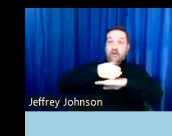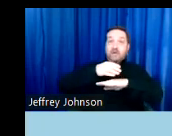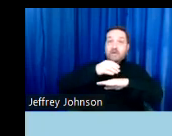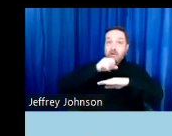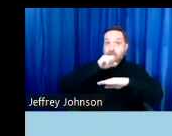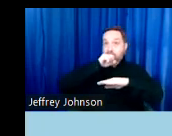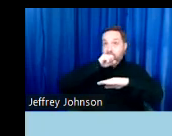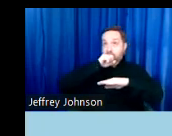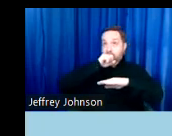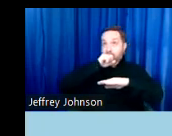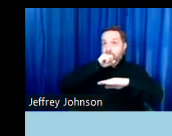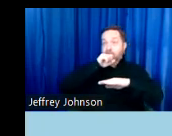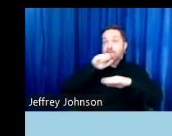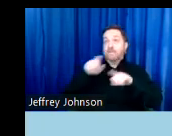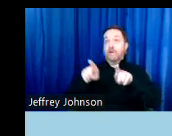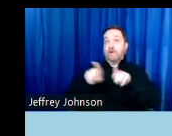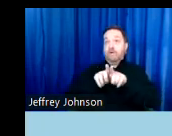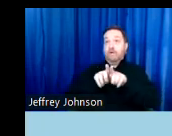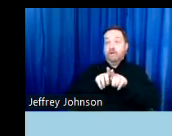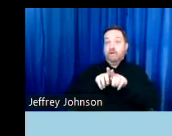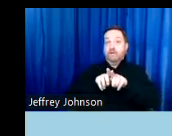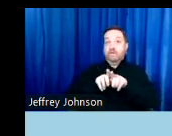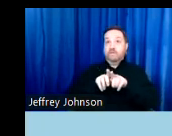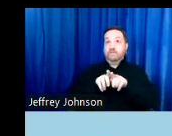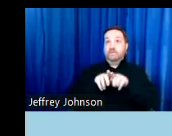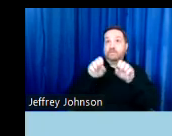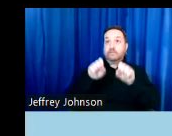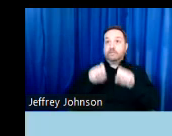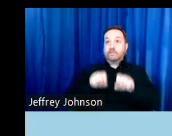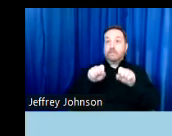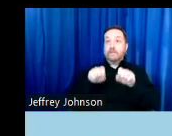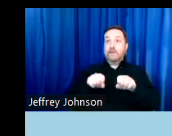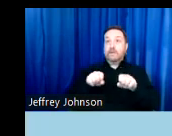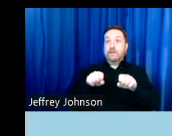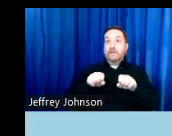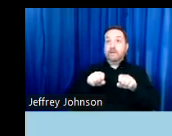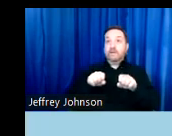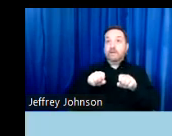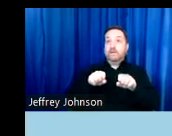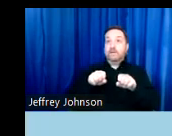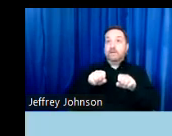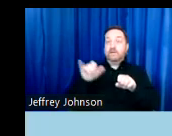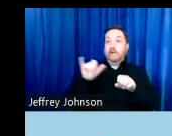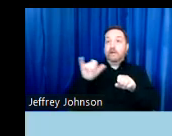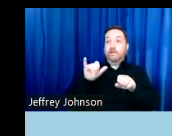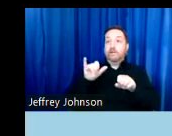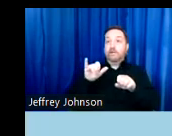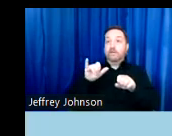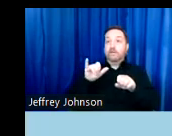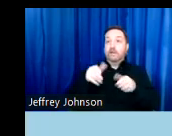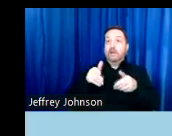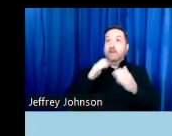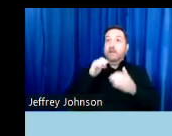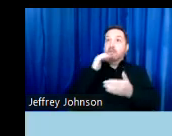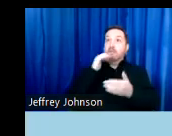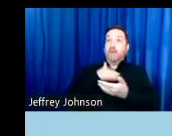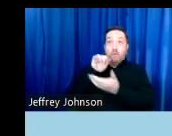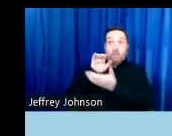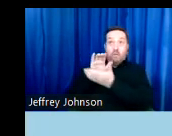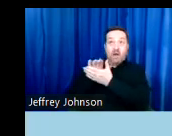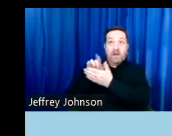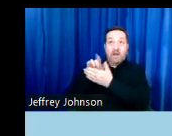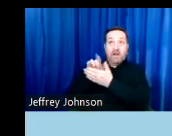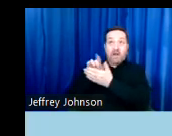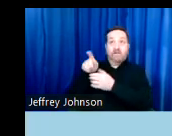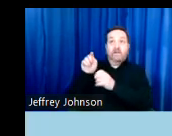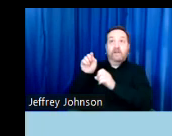me, plus the ability to let my wife be